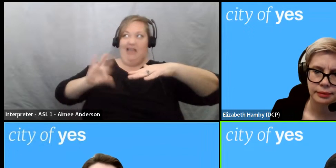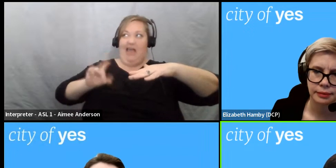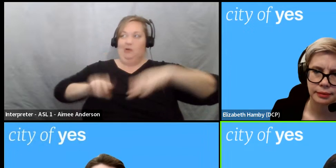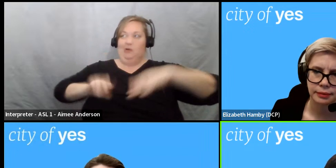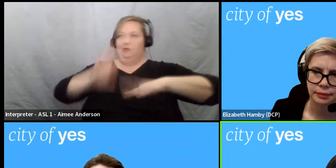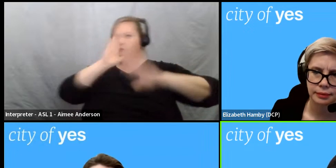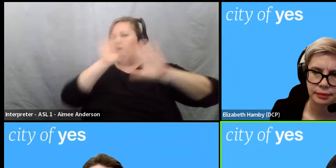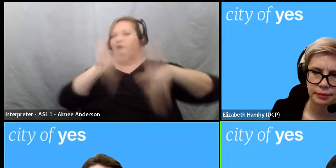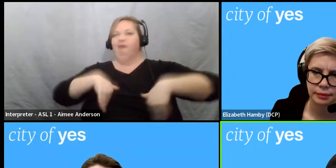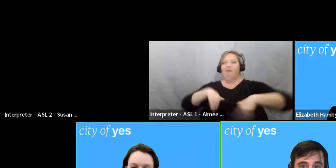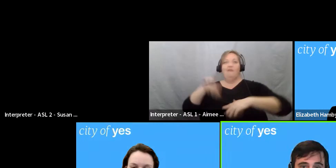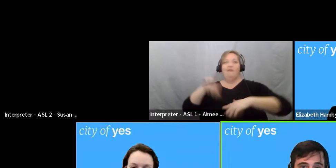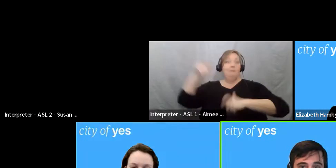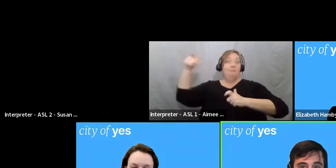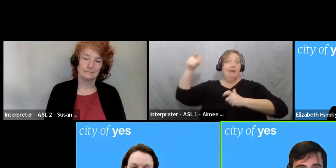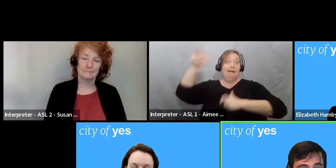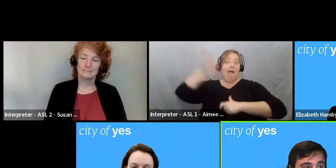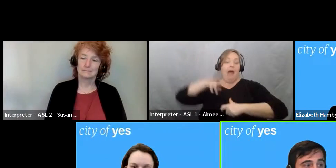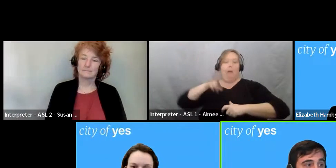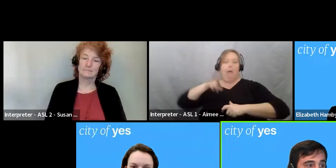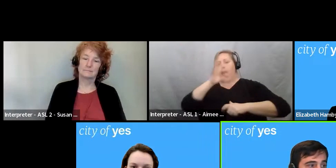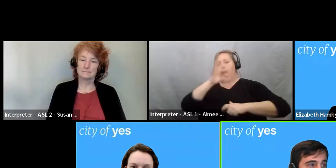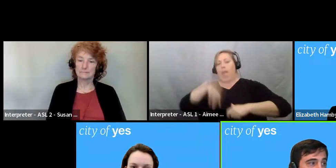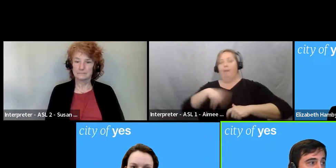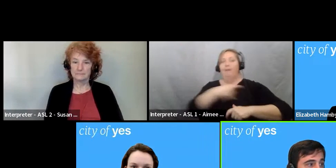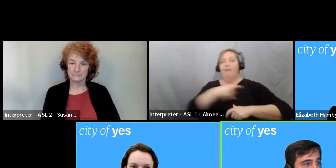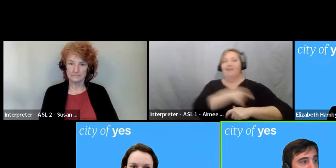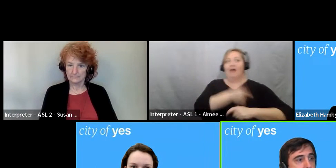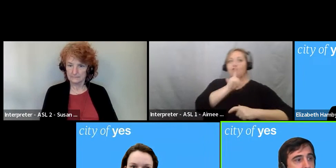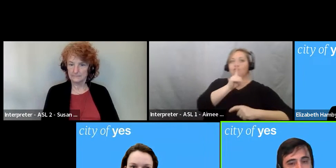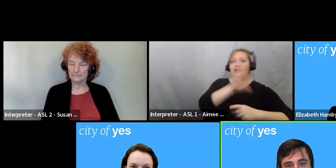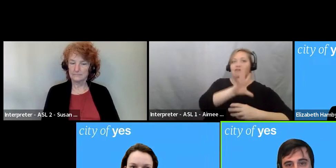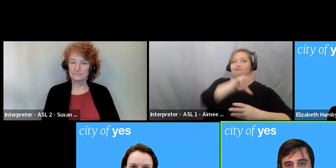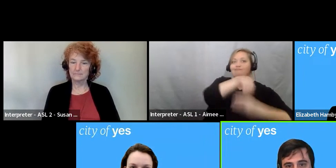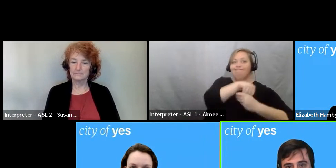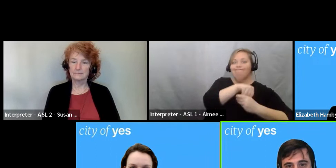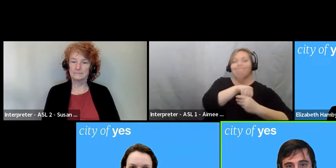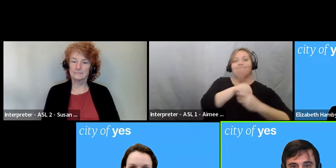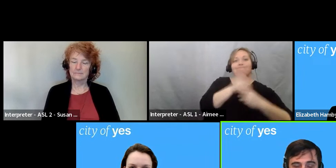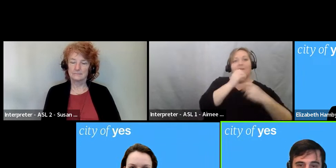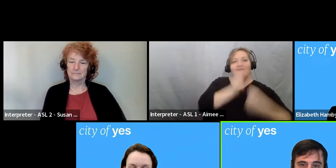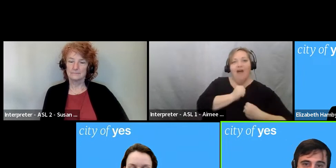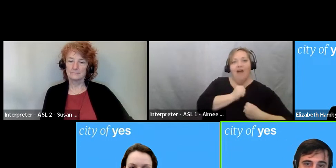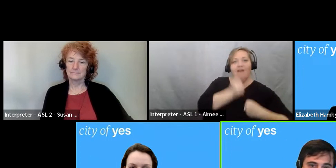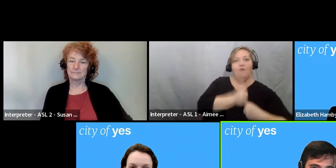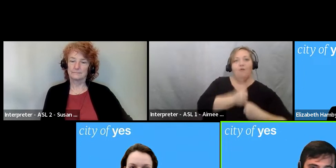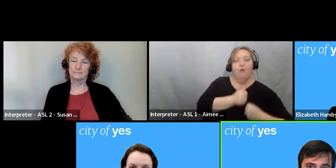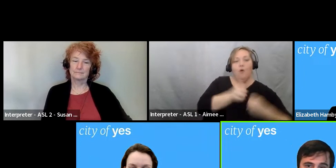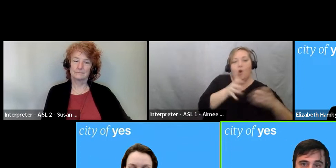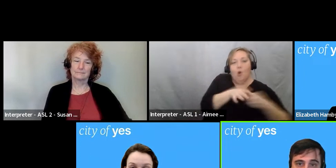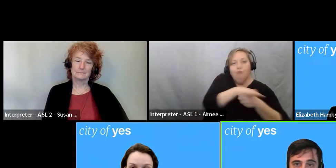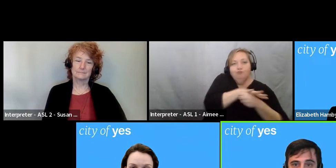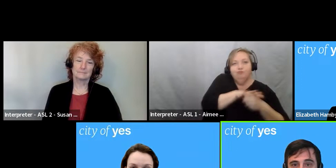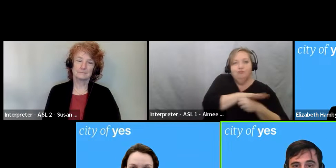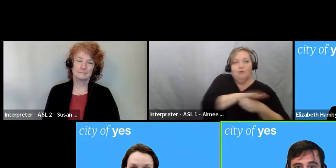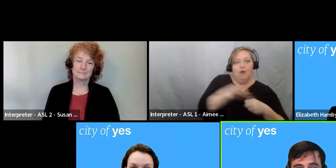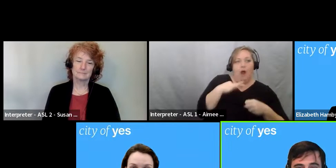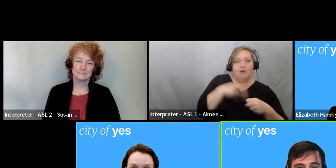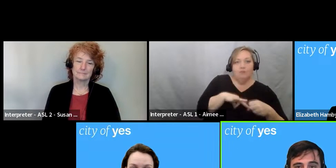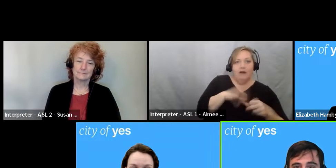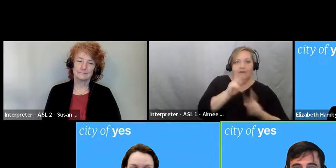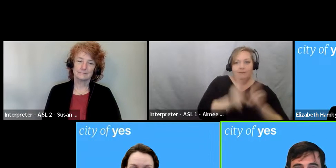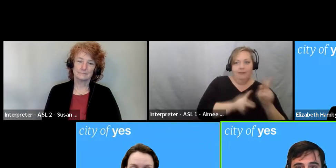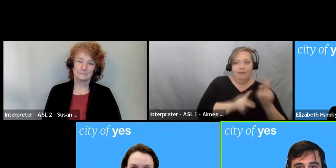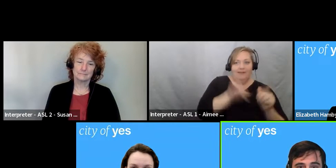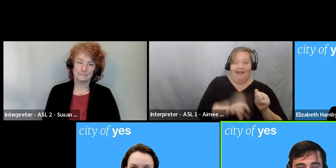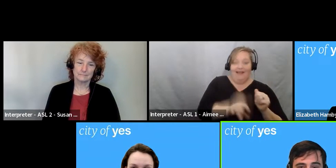it can be a really meaningful addition to the neighborhood for, mom and pop developers, for the nonprofits, folks like that.